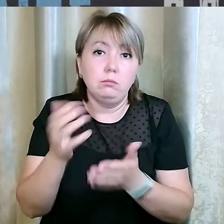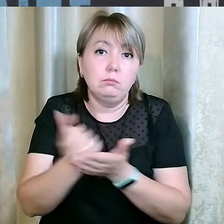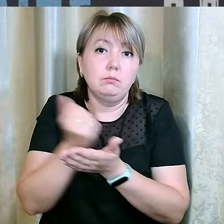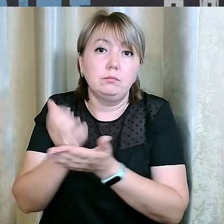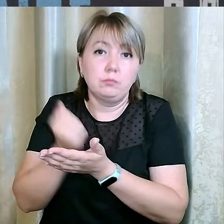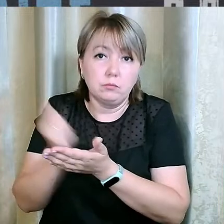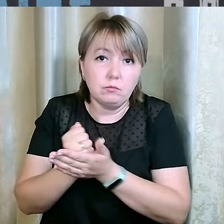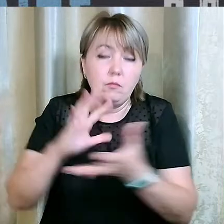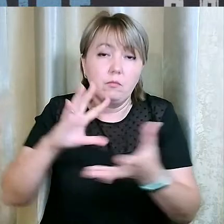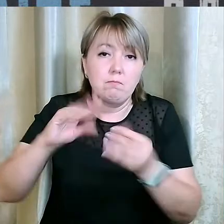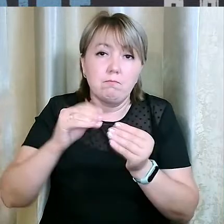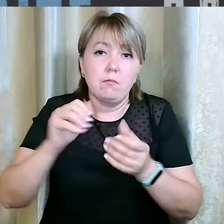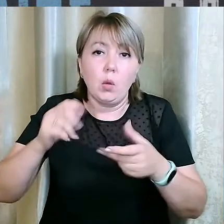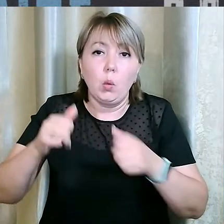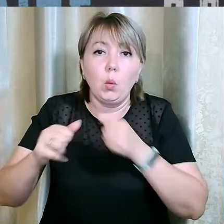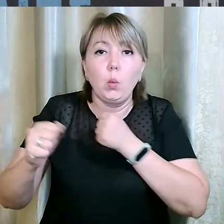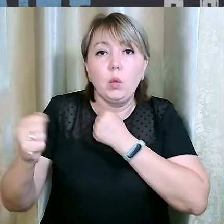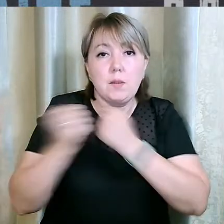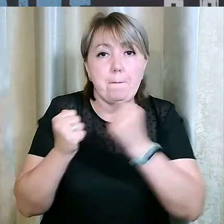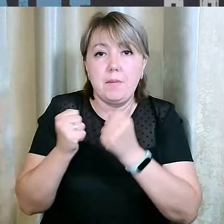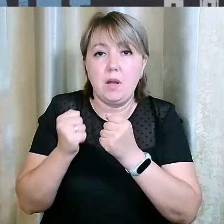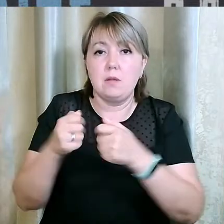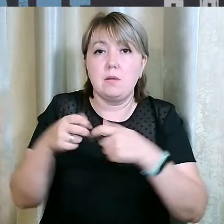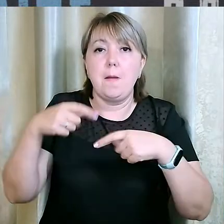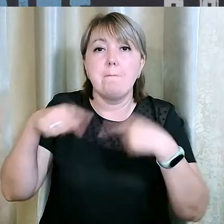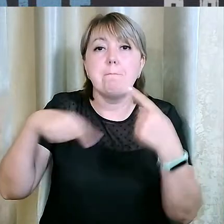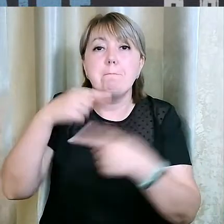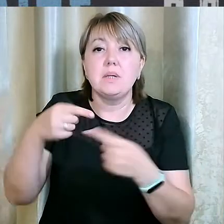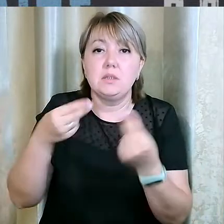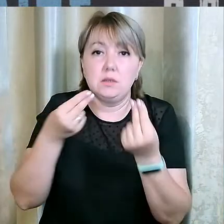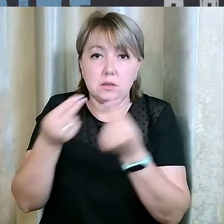for Odesa farmers. The agriculture resilience